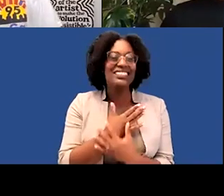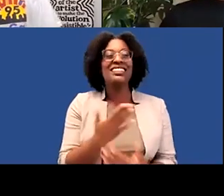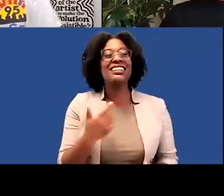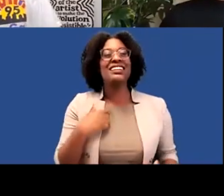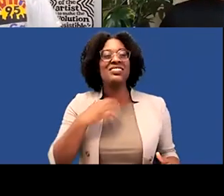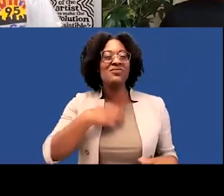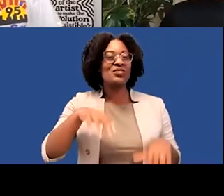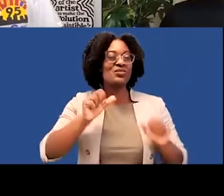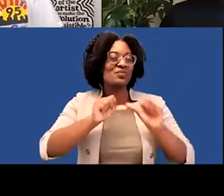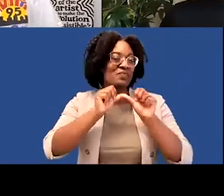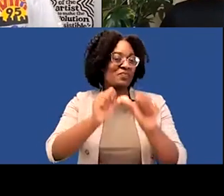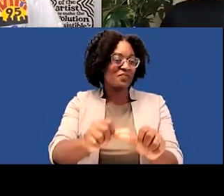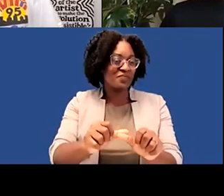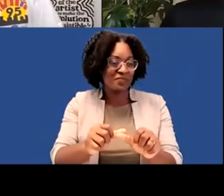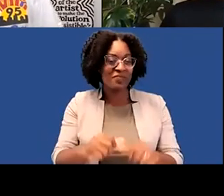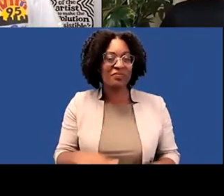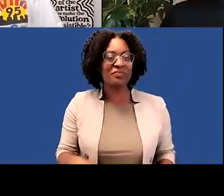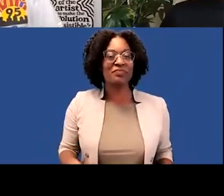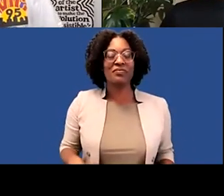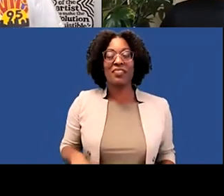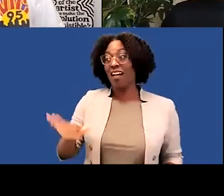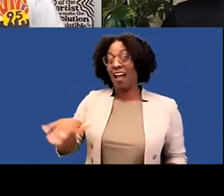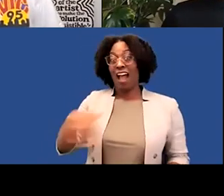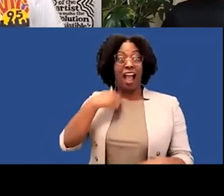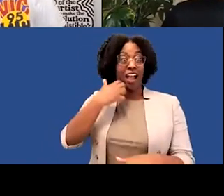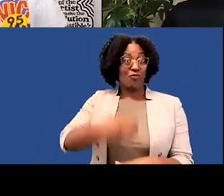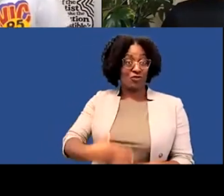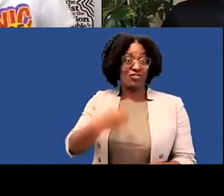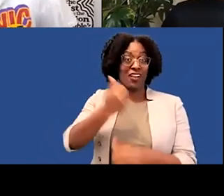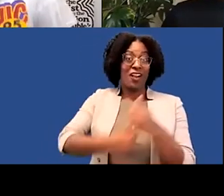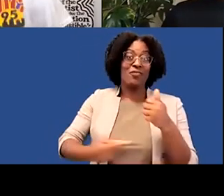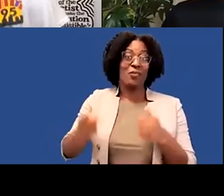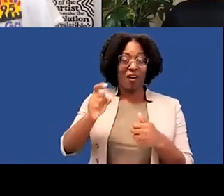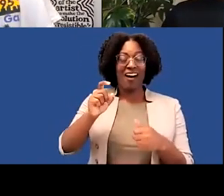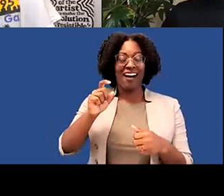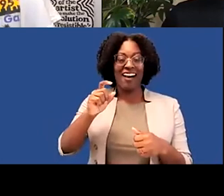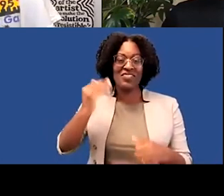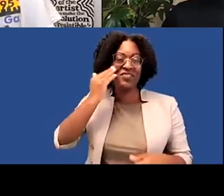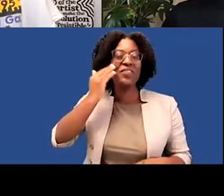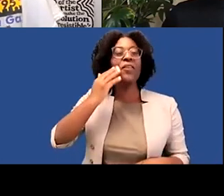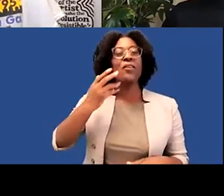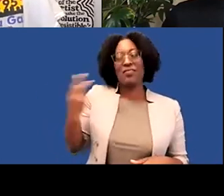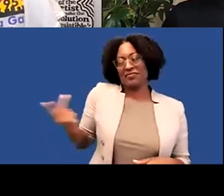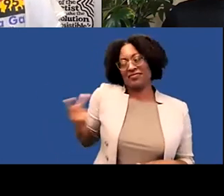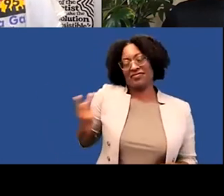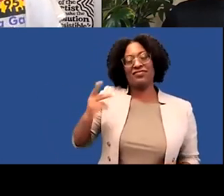have insight into when Jenna and I talk on the phone and we're both just like lingering. Like, you gonna hang up?